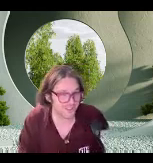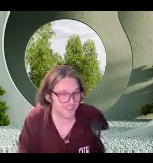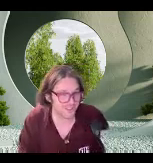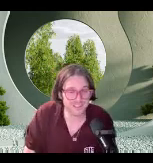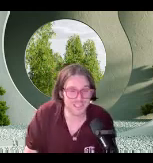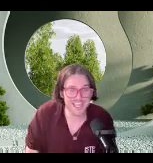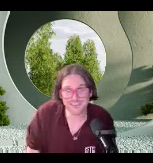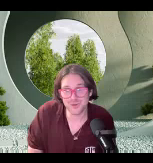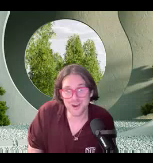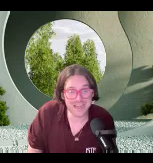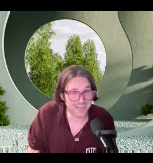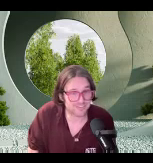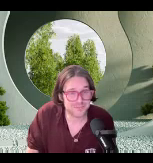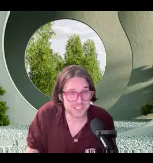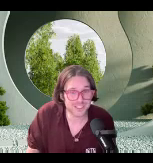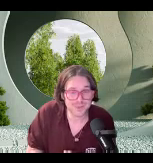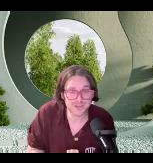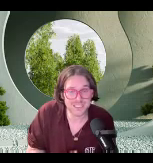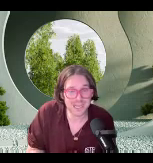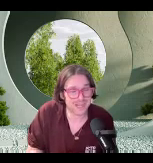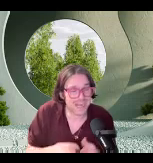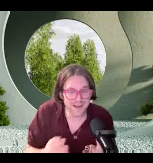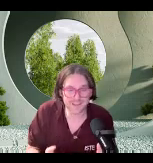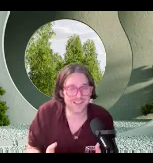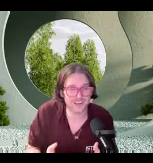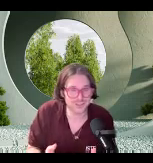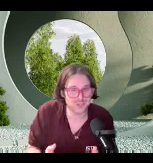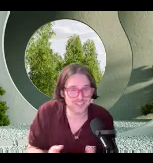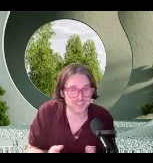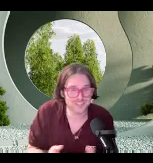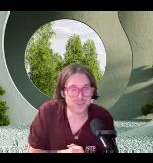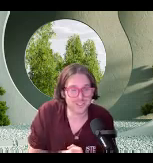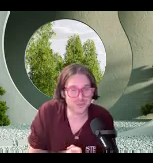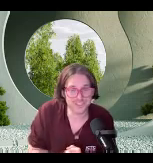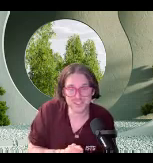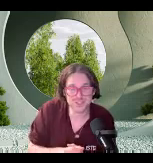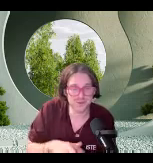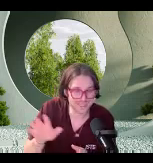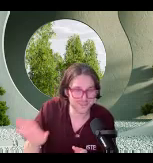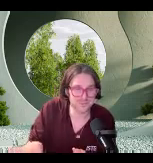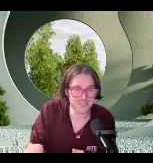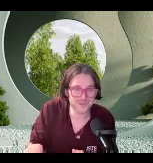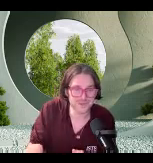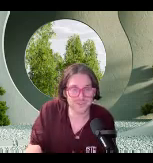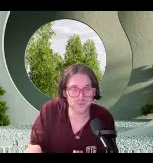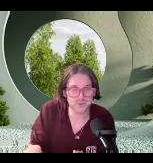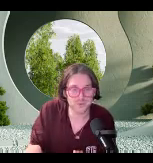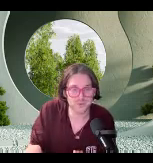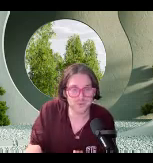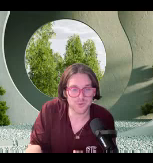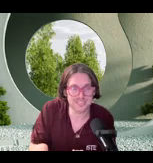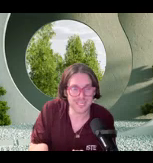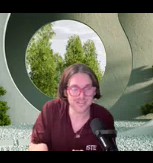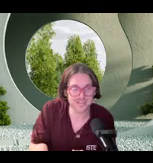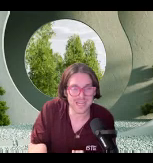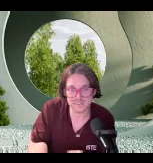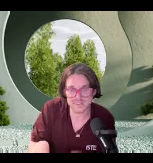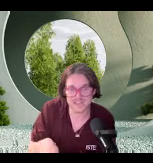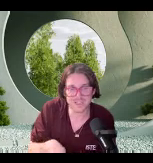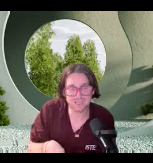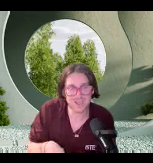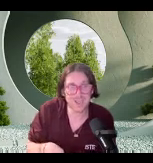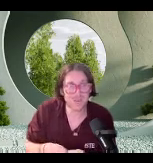or UDL. If you are not familiar with UDL, I highly encourage you to go and do a little research. We've got some resources for you that you can take a